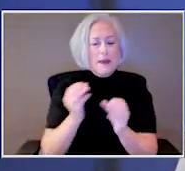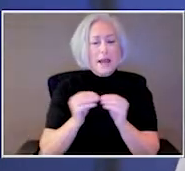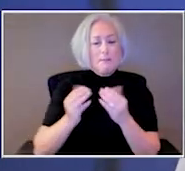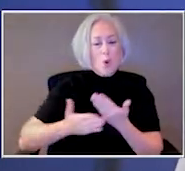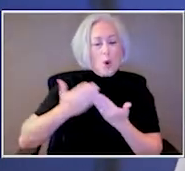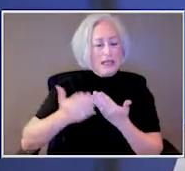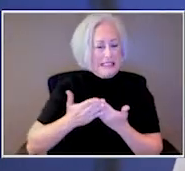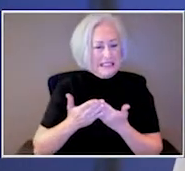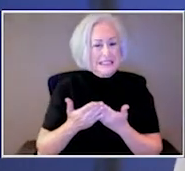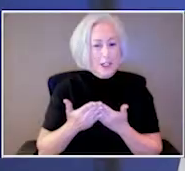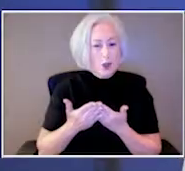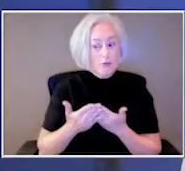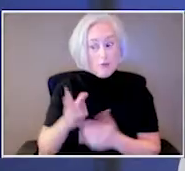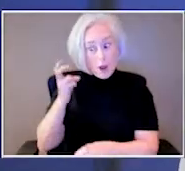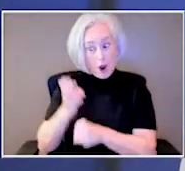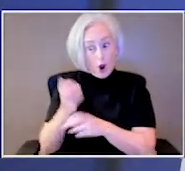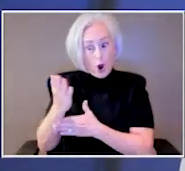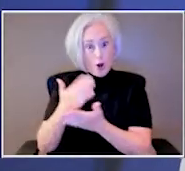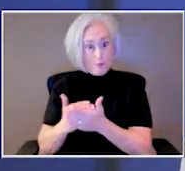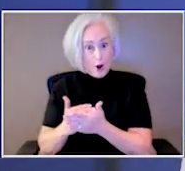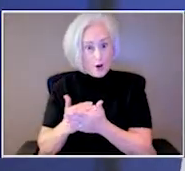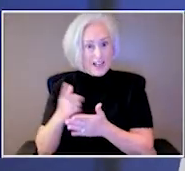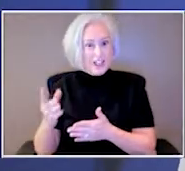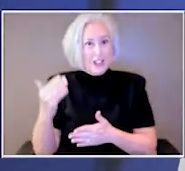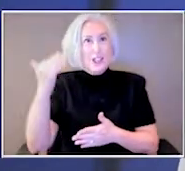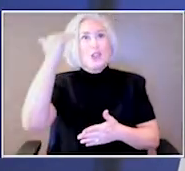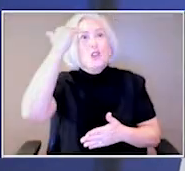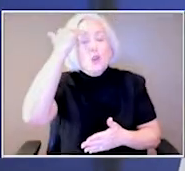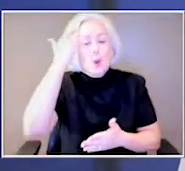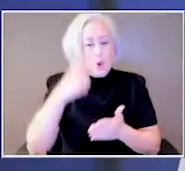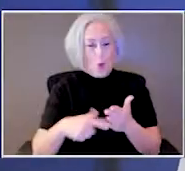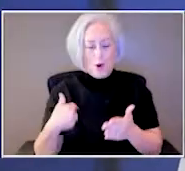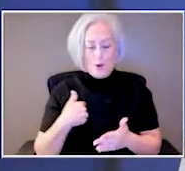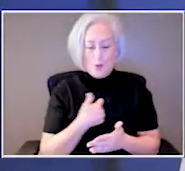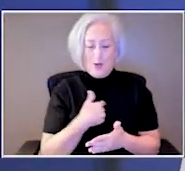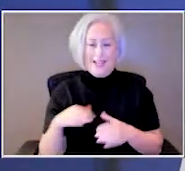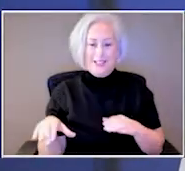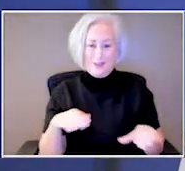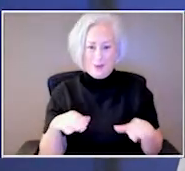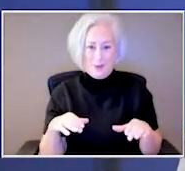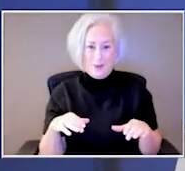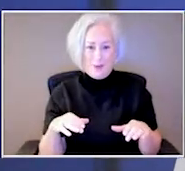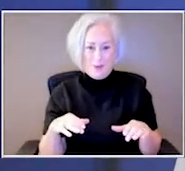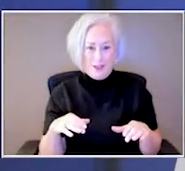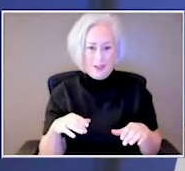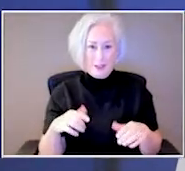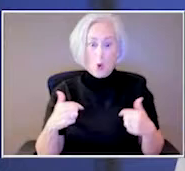The hard part was that Jenny knew what we did, and so I knew she knew,